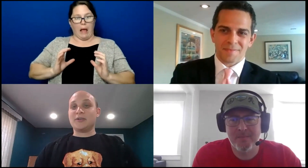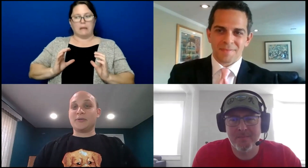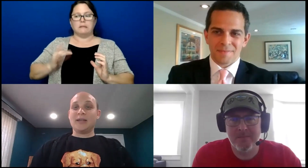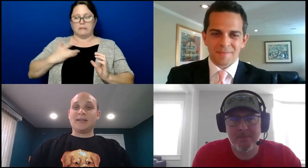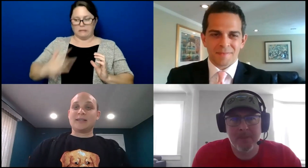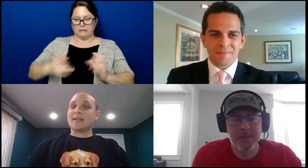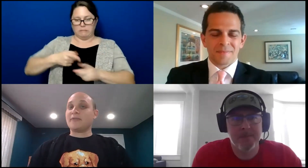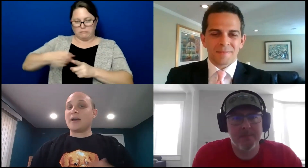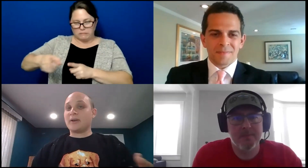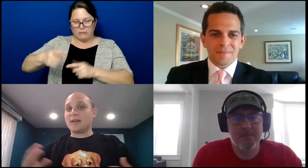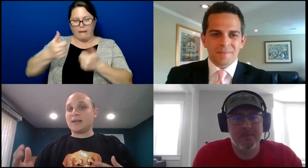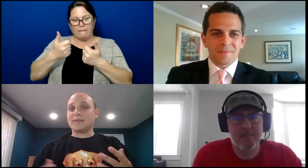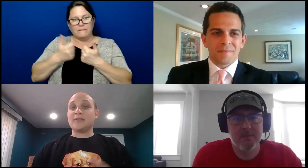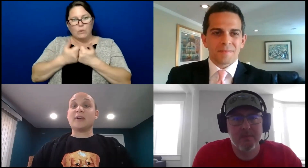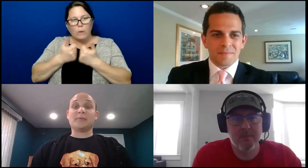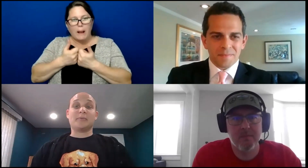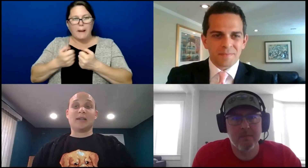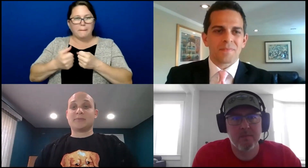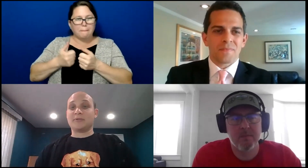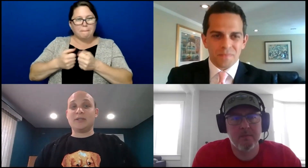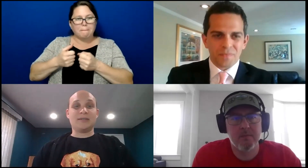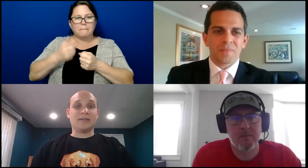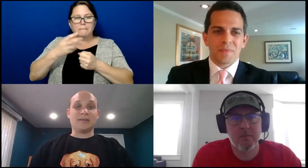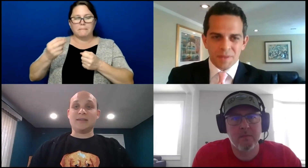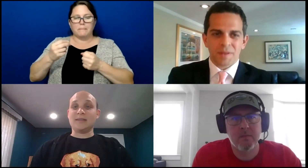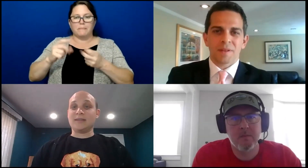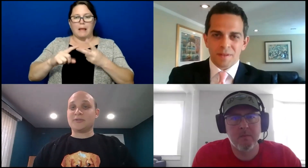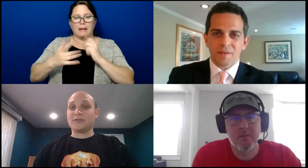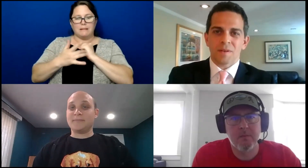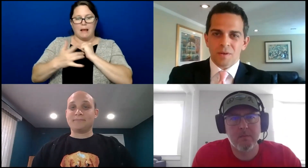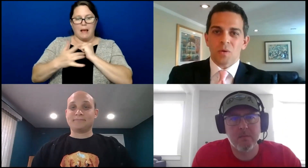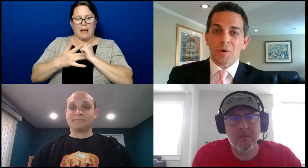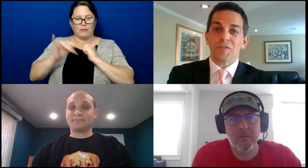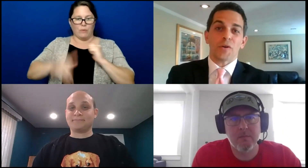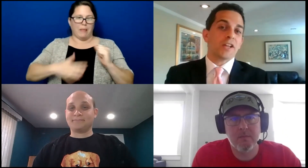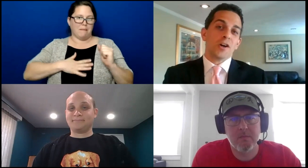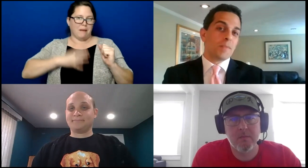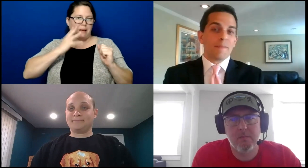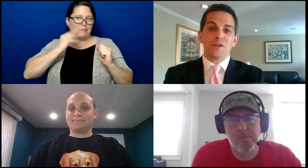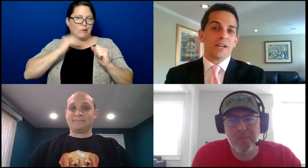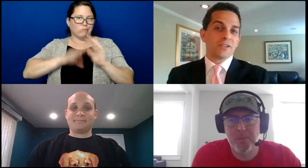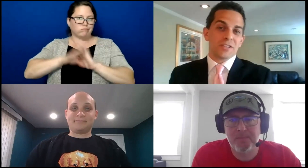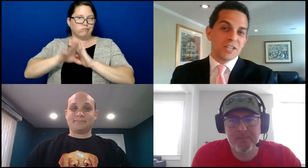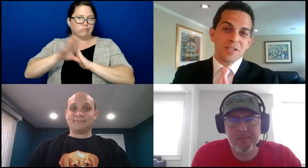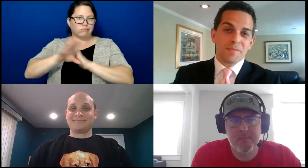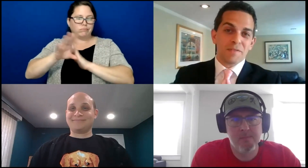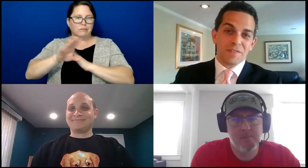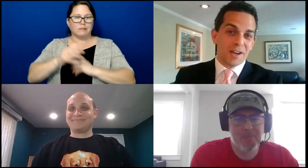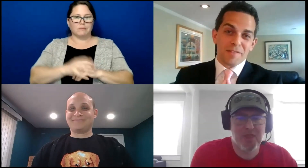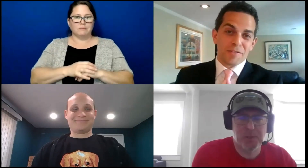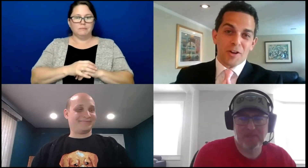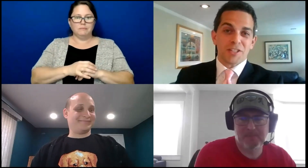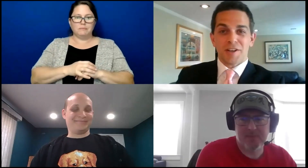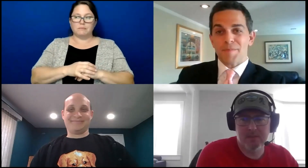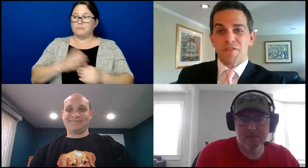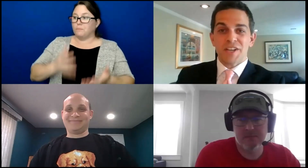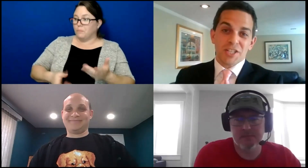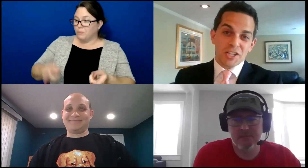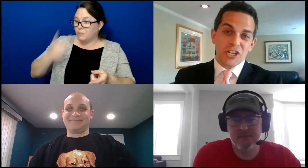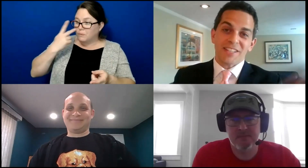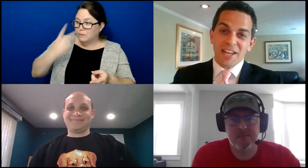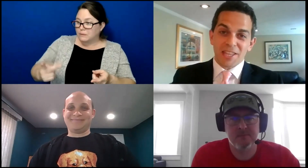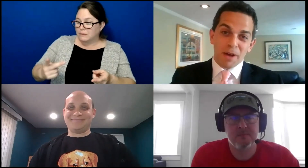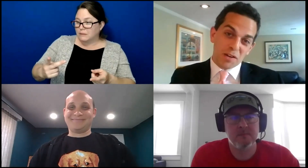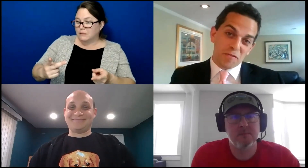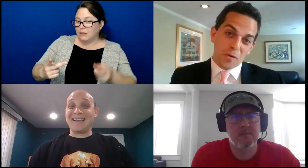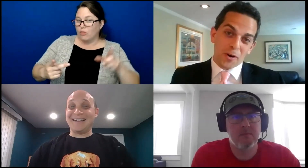tech. So that's kind of how I developed my expertise in the industry. Wonderful. And, maybe you'll see some thoughts and observations